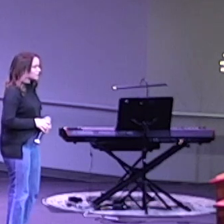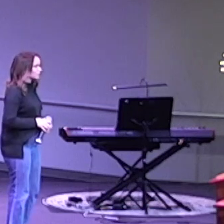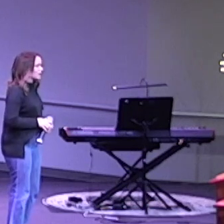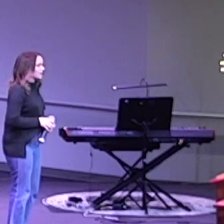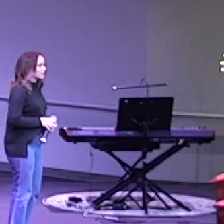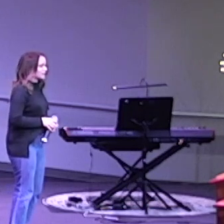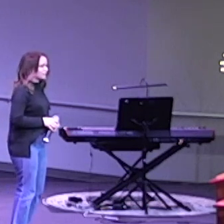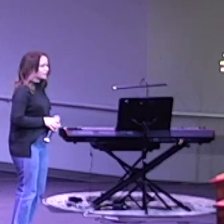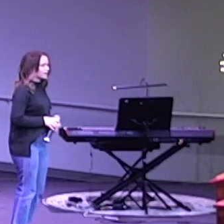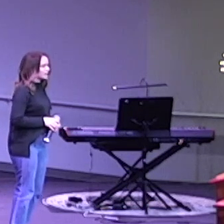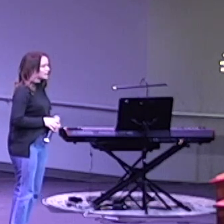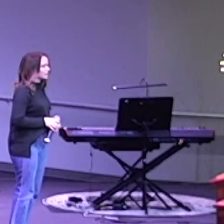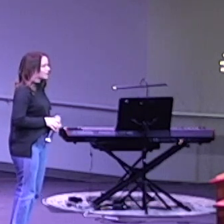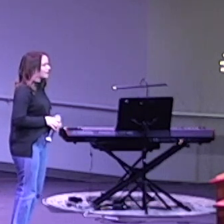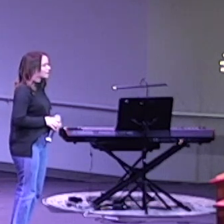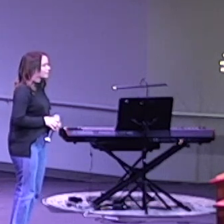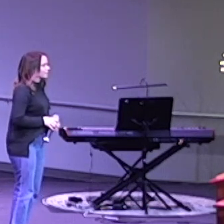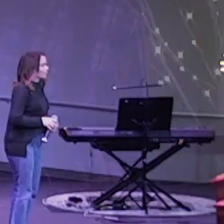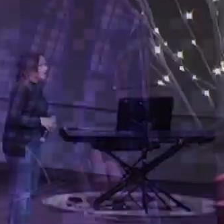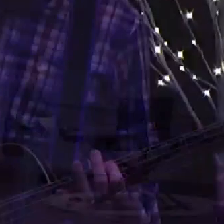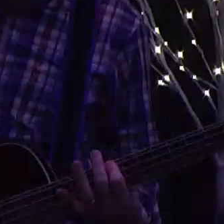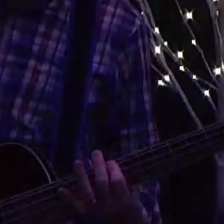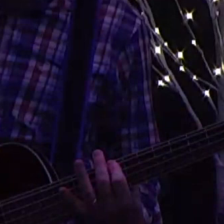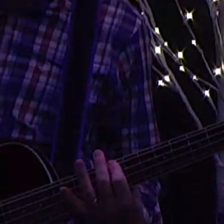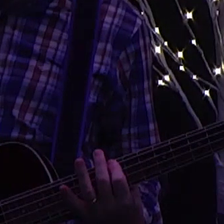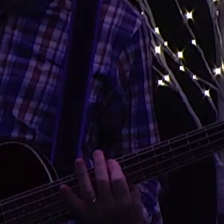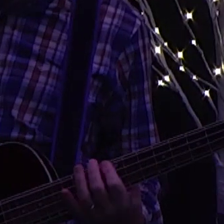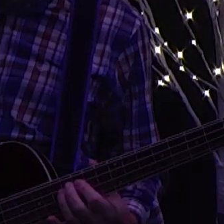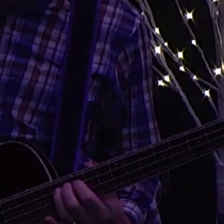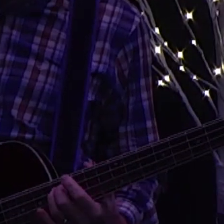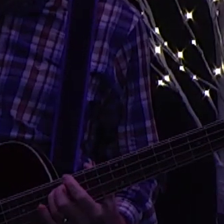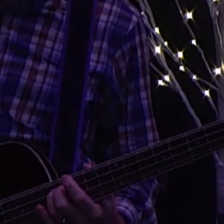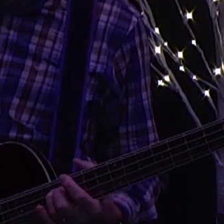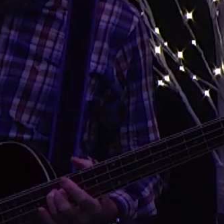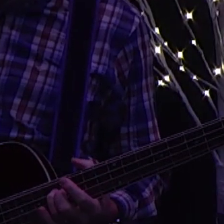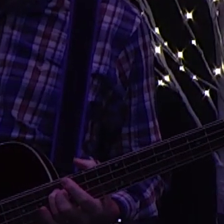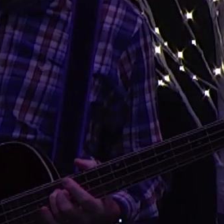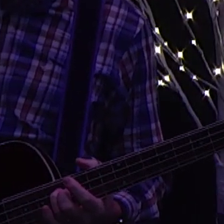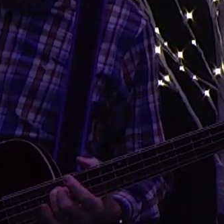Show me who you are and fill me with your heart and me.